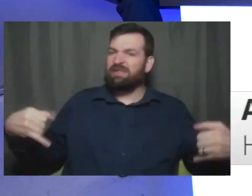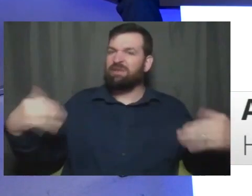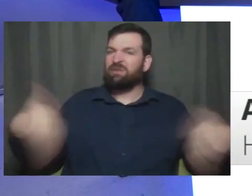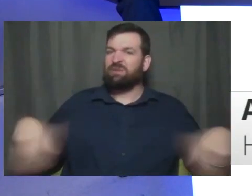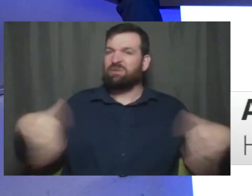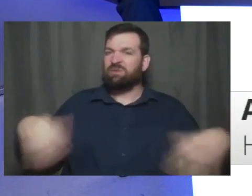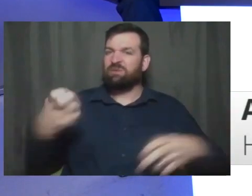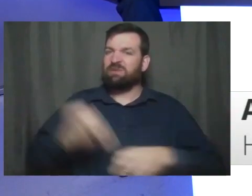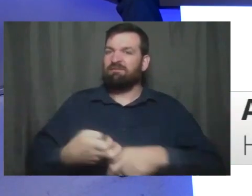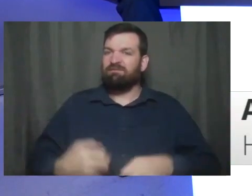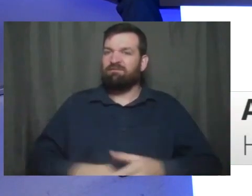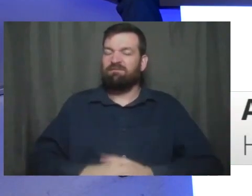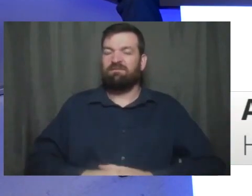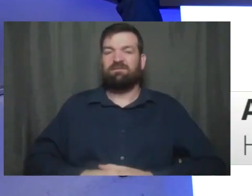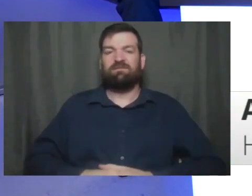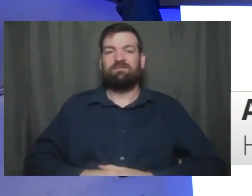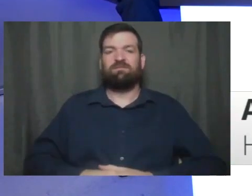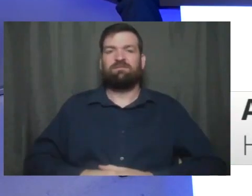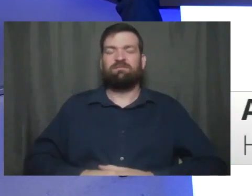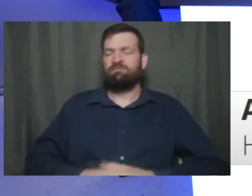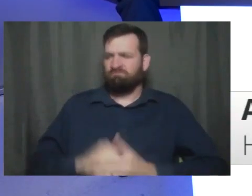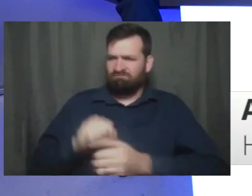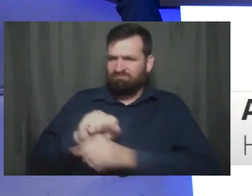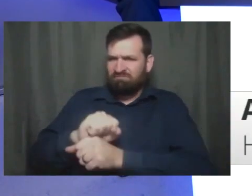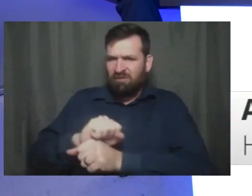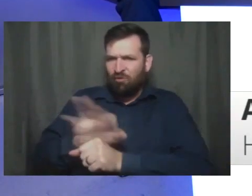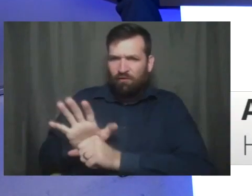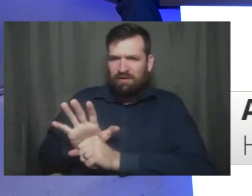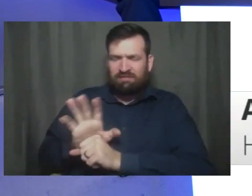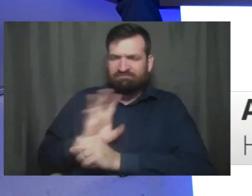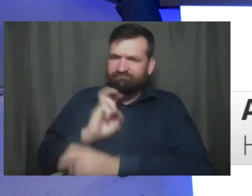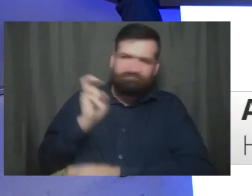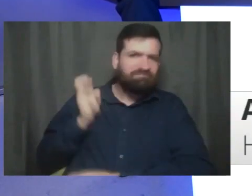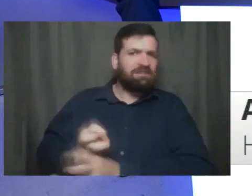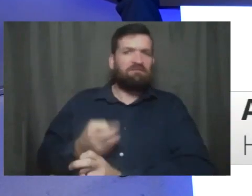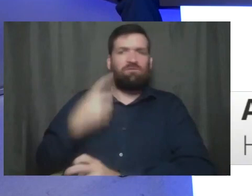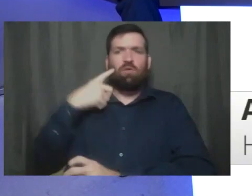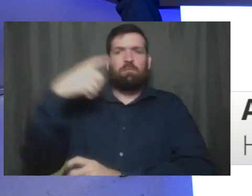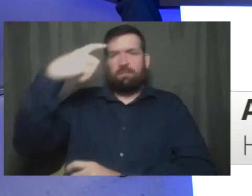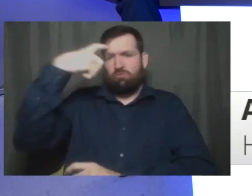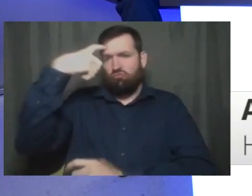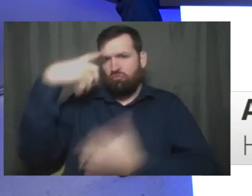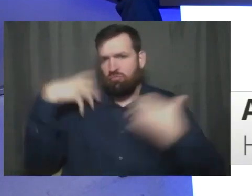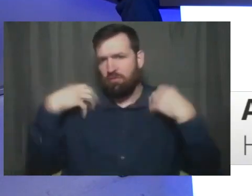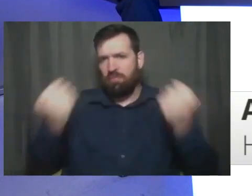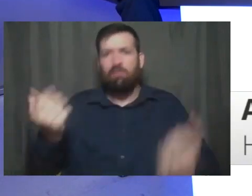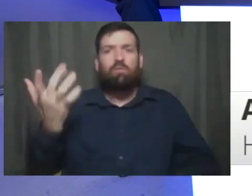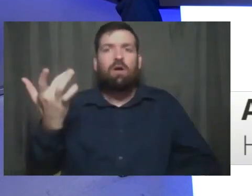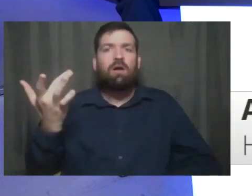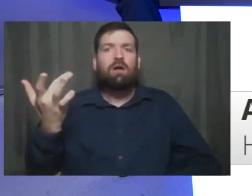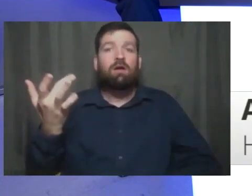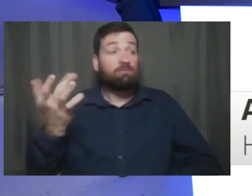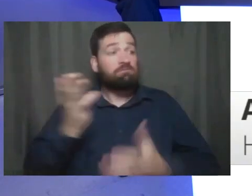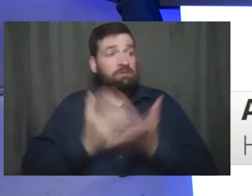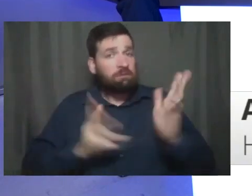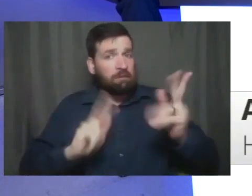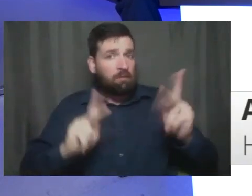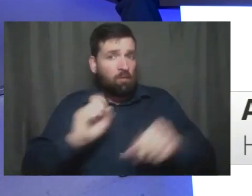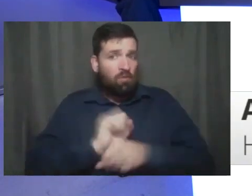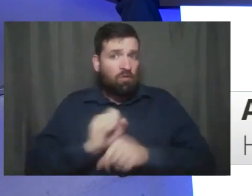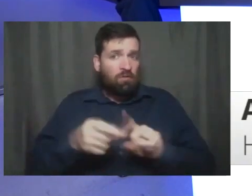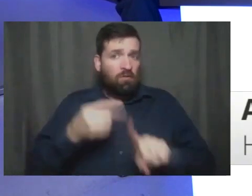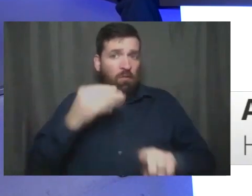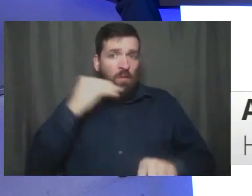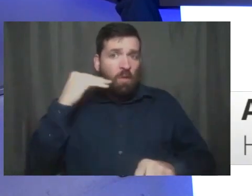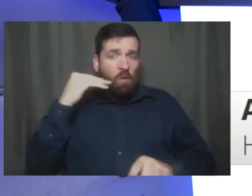So why was COVID so mentally tough on people? I mean, you'd think, okay, so people are working from home. That might ease some